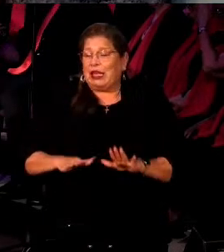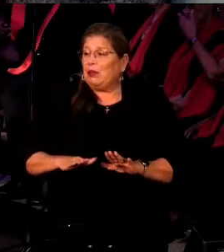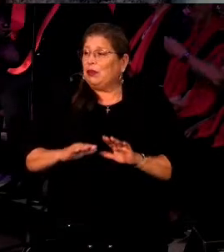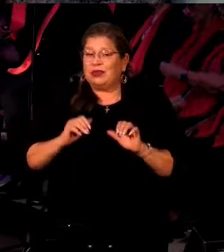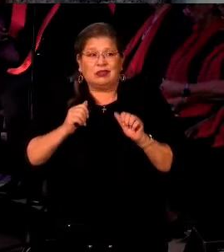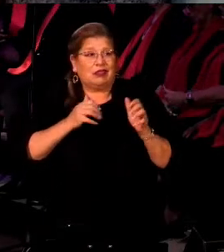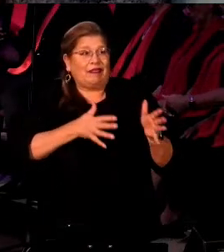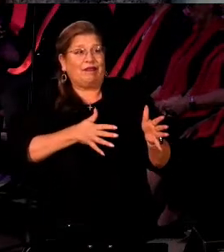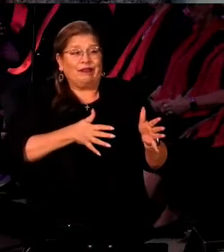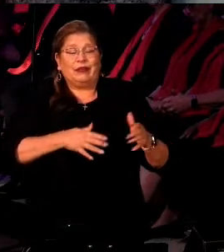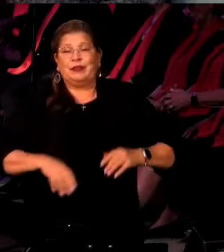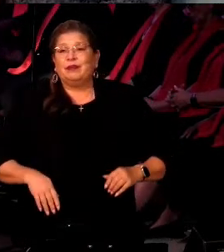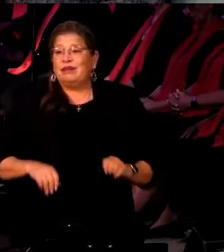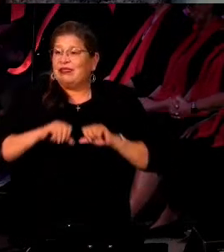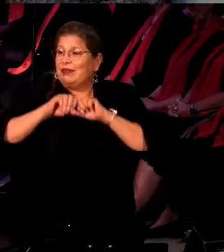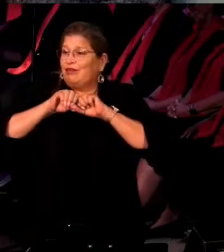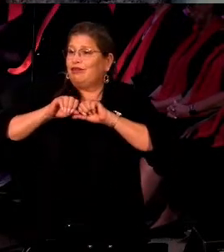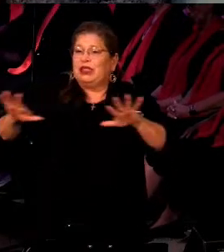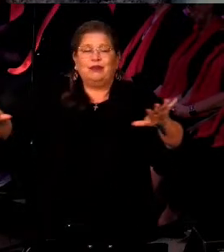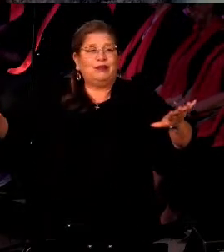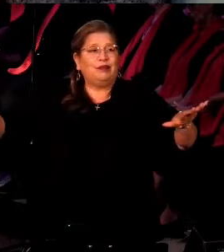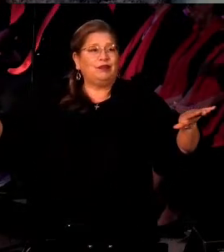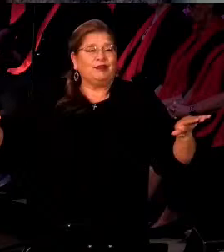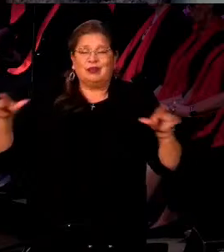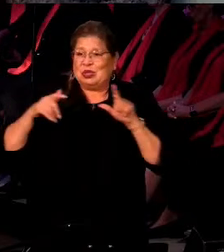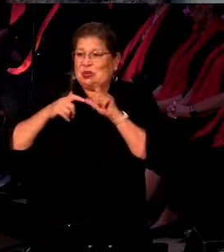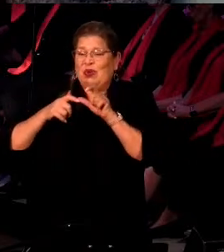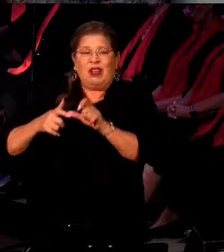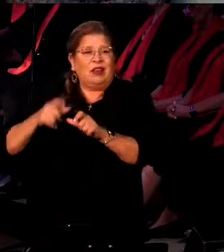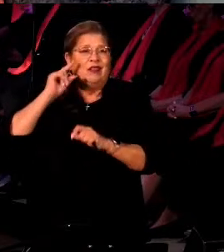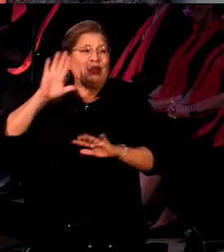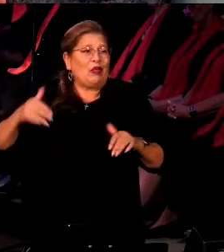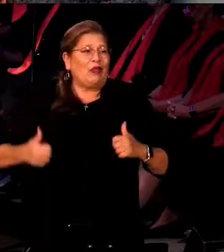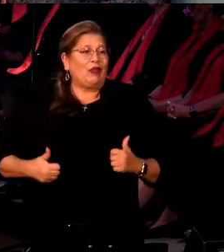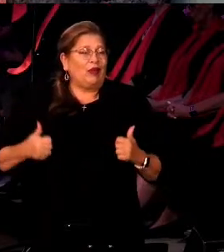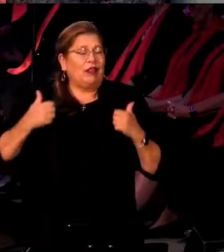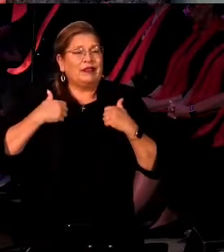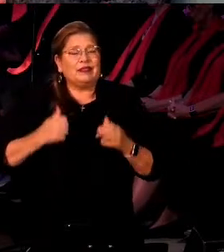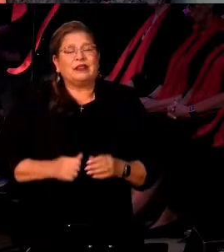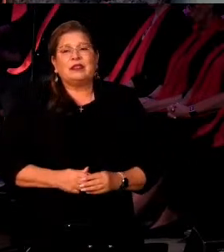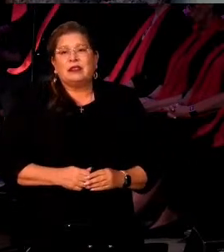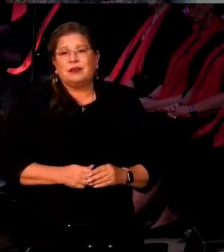him and fled, running for their lives.